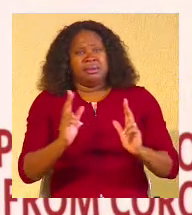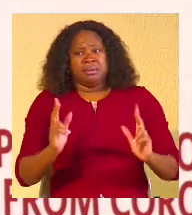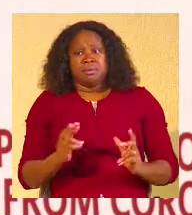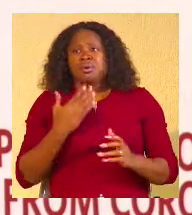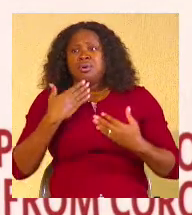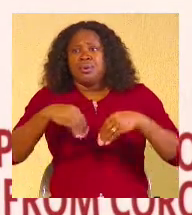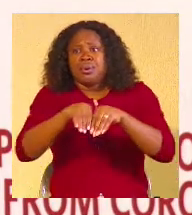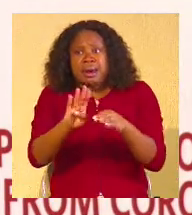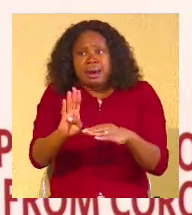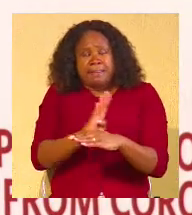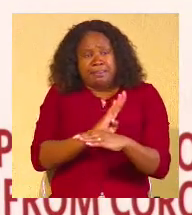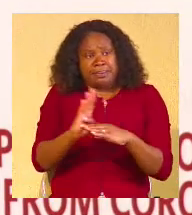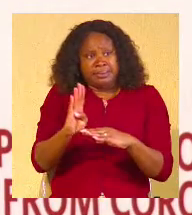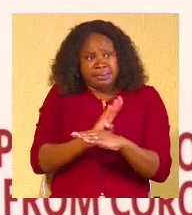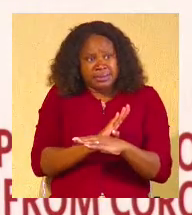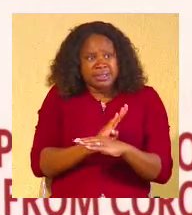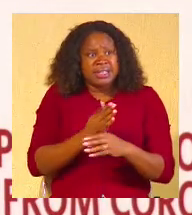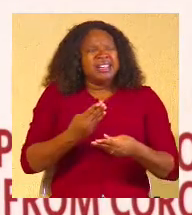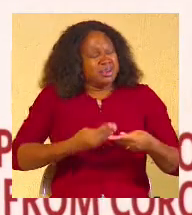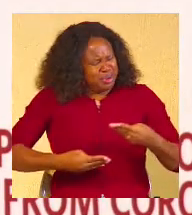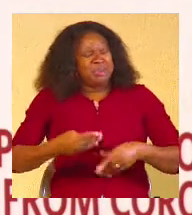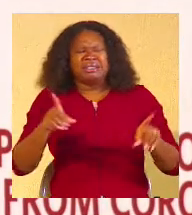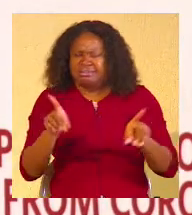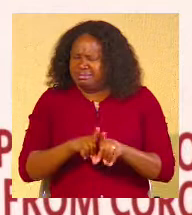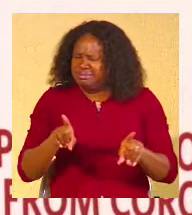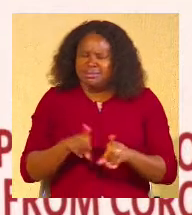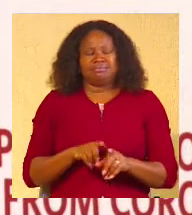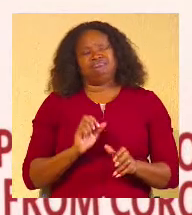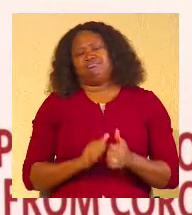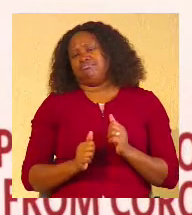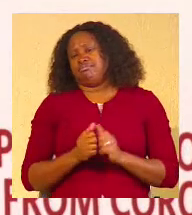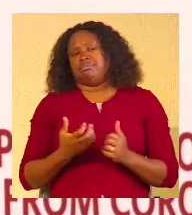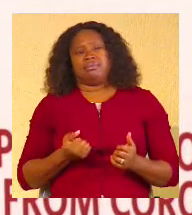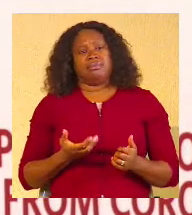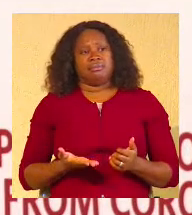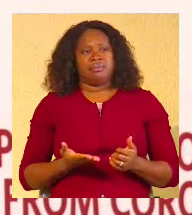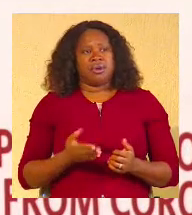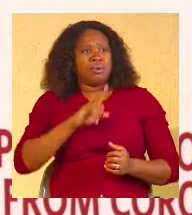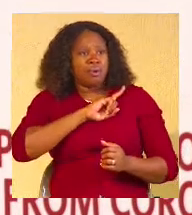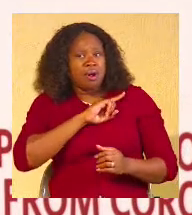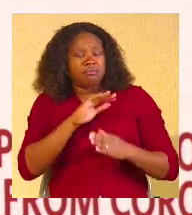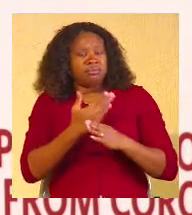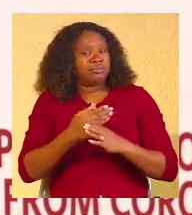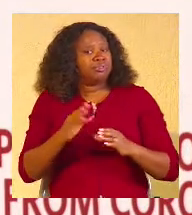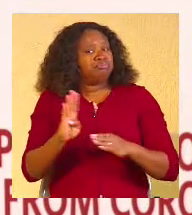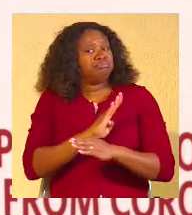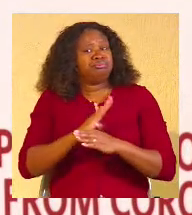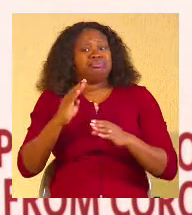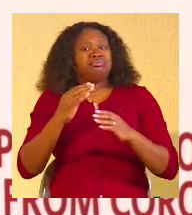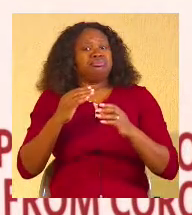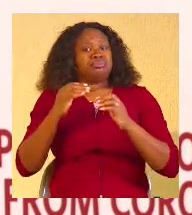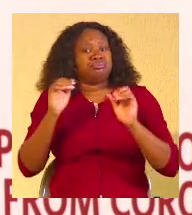arena are economically affected by the non-conducive environment as a